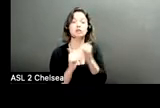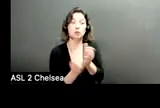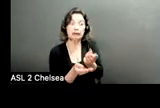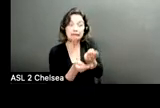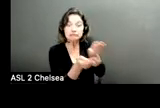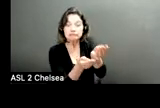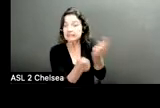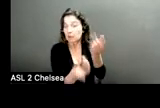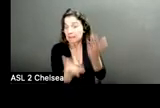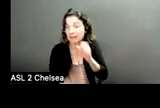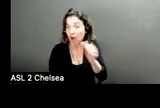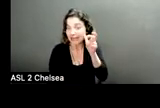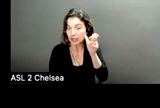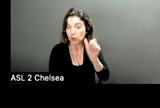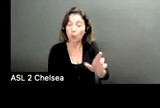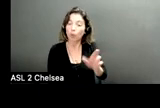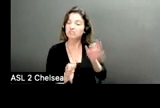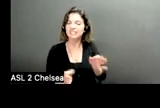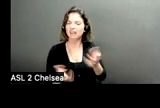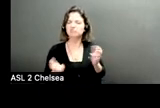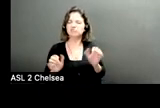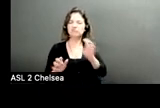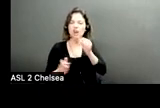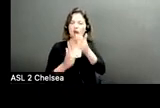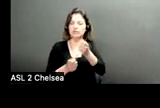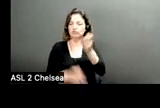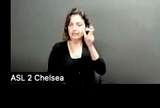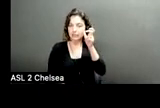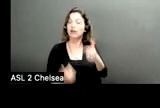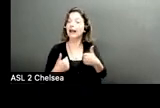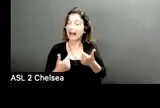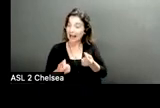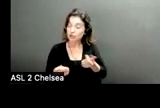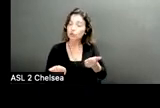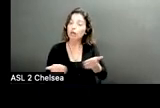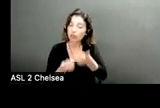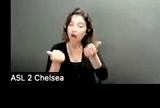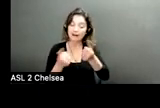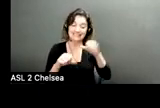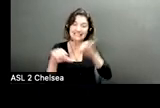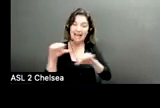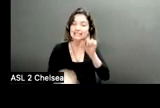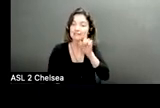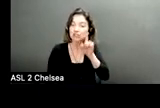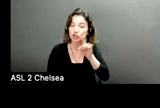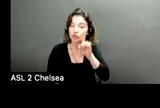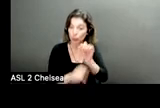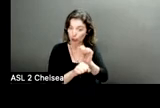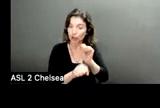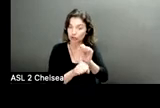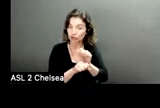or choose not to hear it. You know, I do a lot of sound work that is sci-fi based and also includes a lot